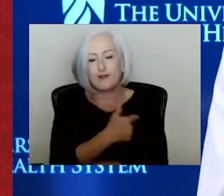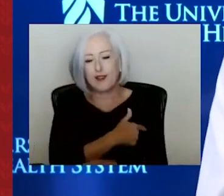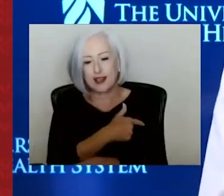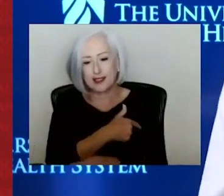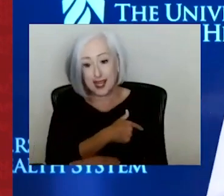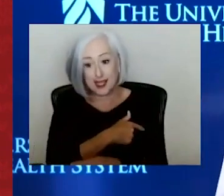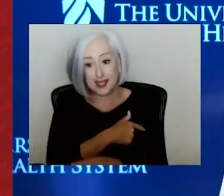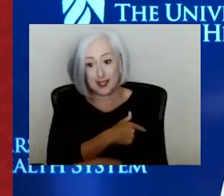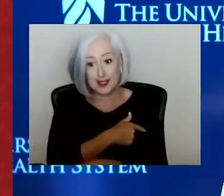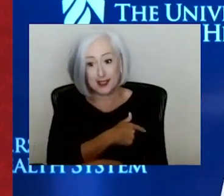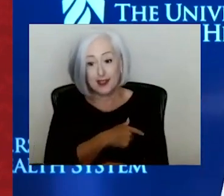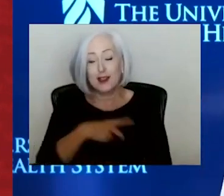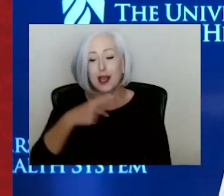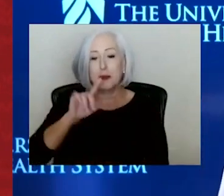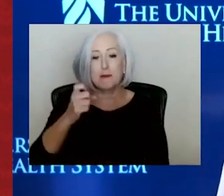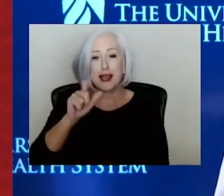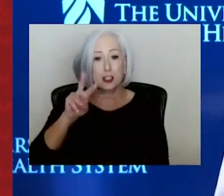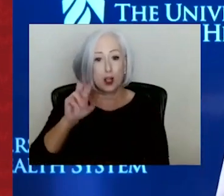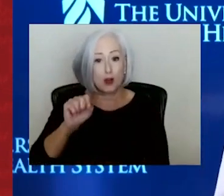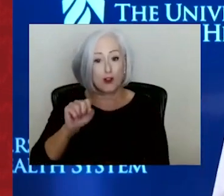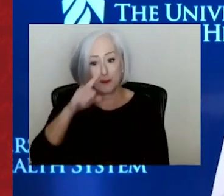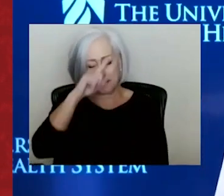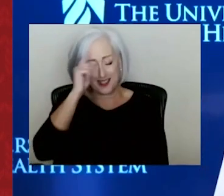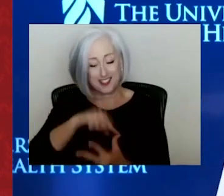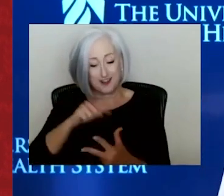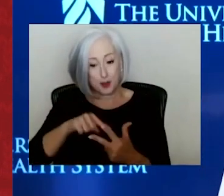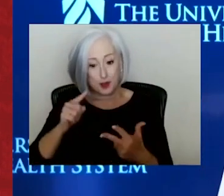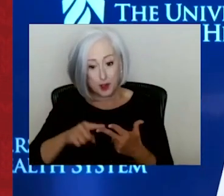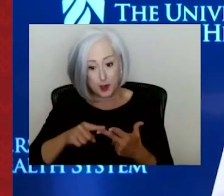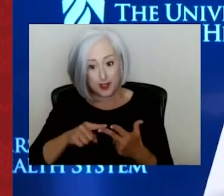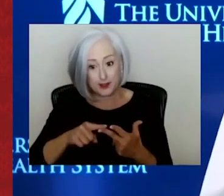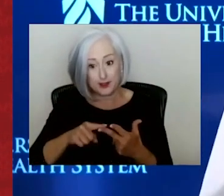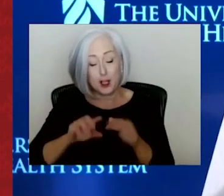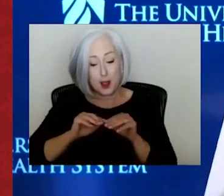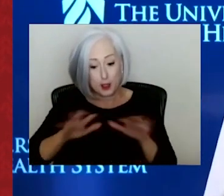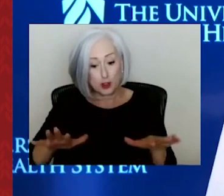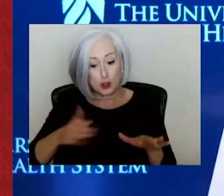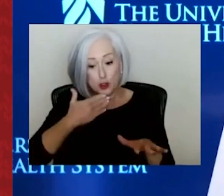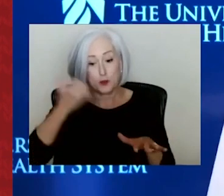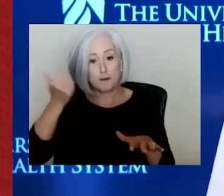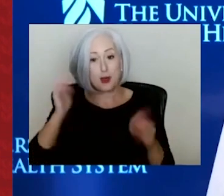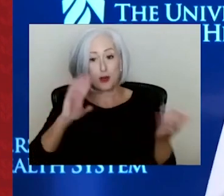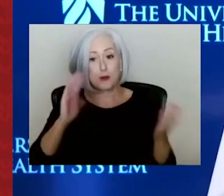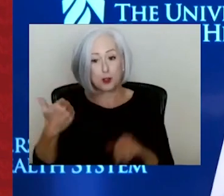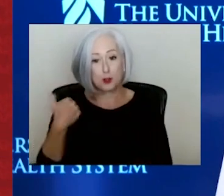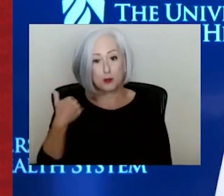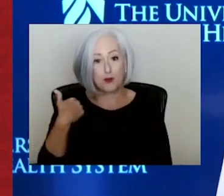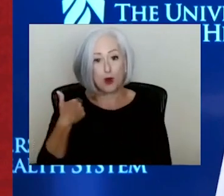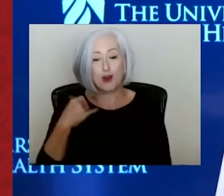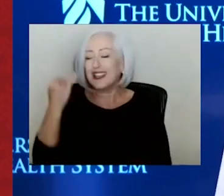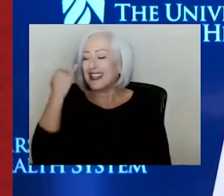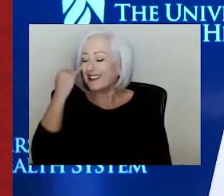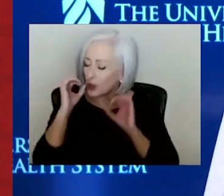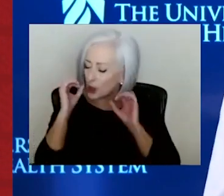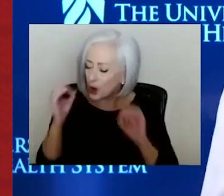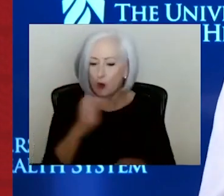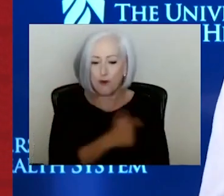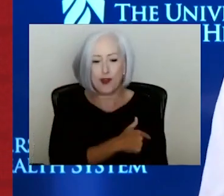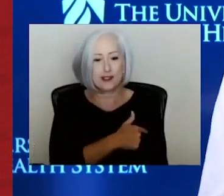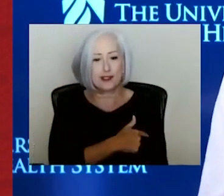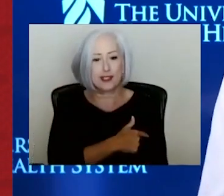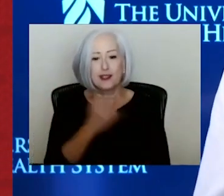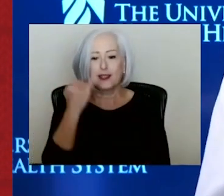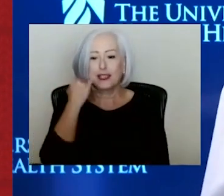of Paxlovid. I think people are doing better with this one than they normally have. Had we not had vaccination, had we not had immunity, we didn't